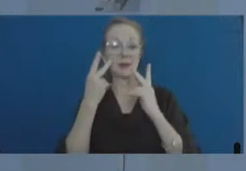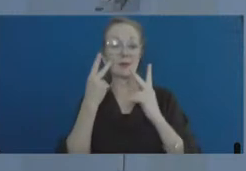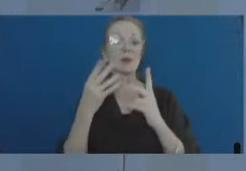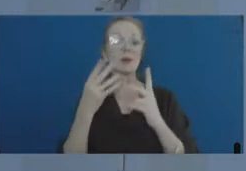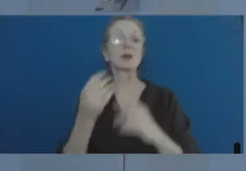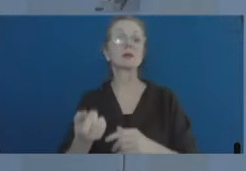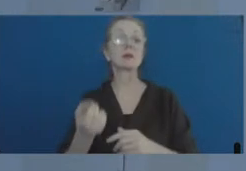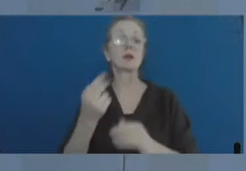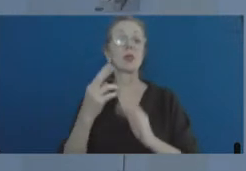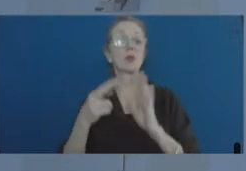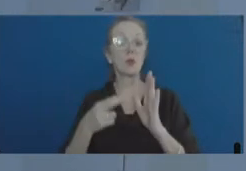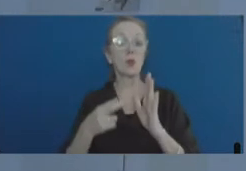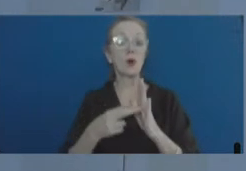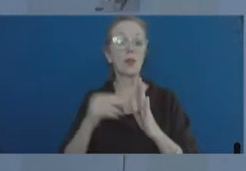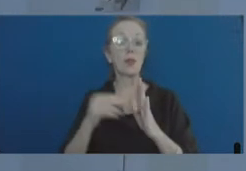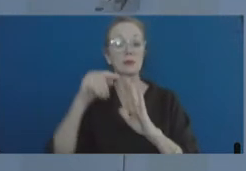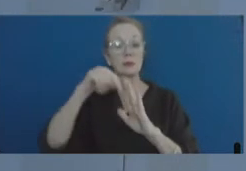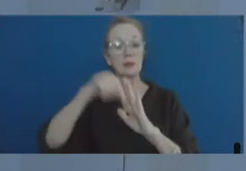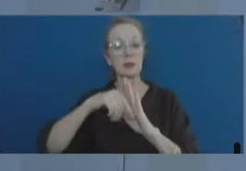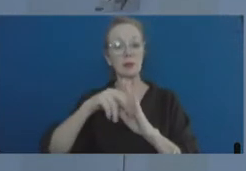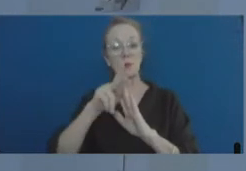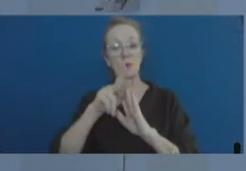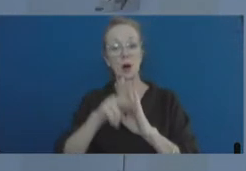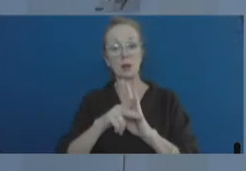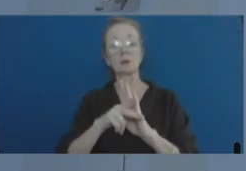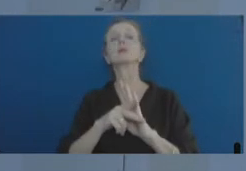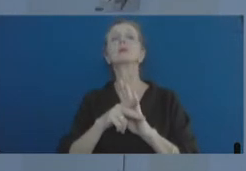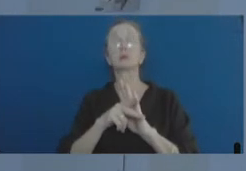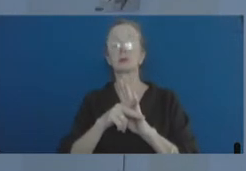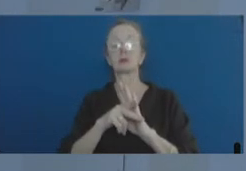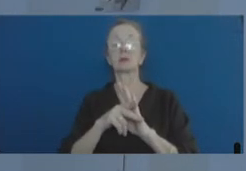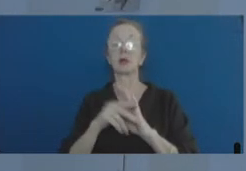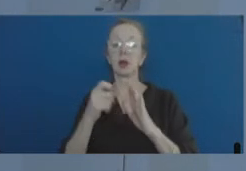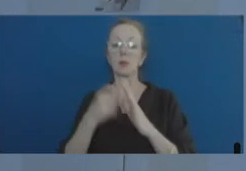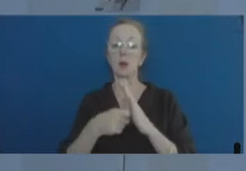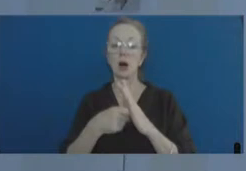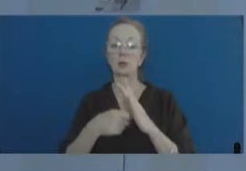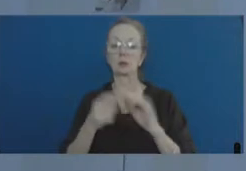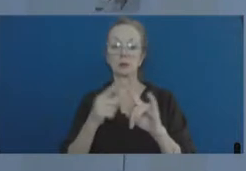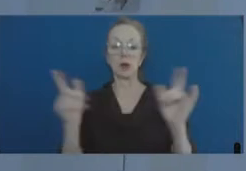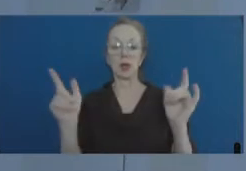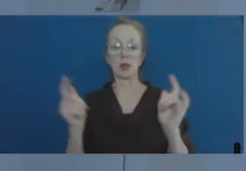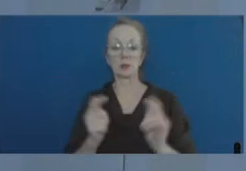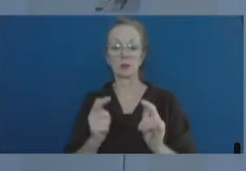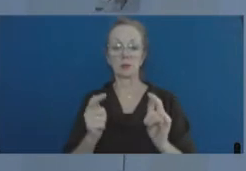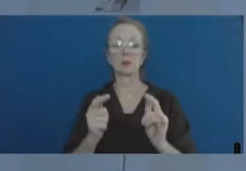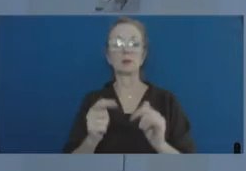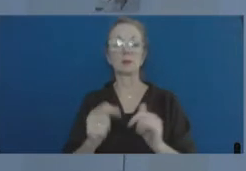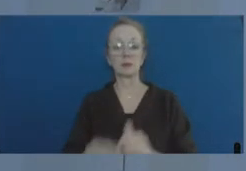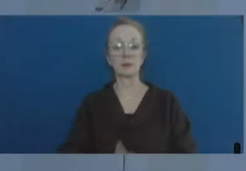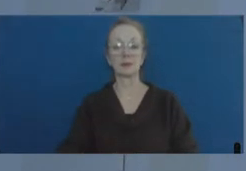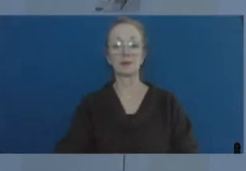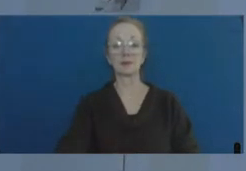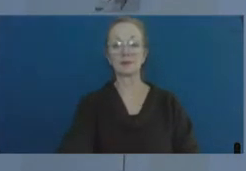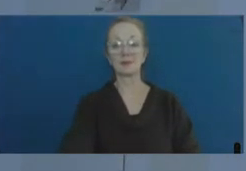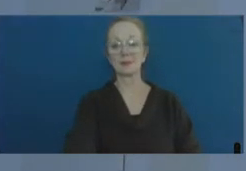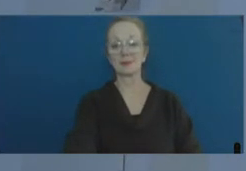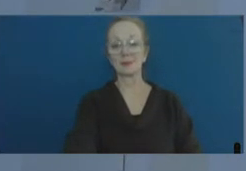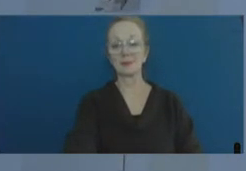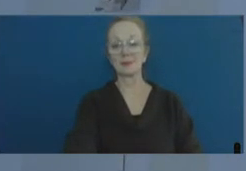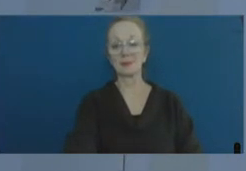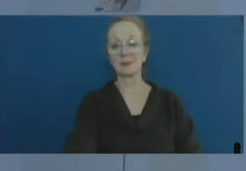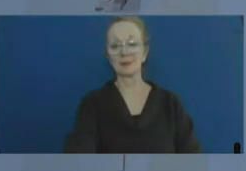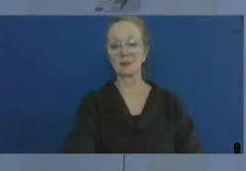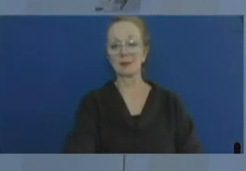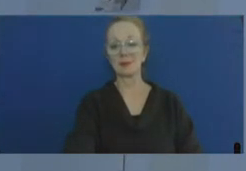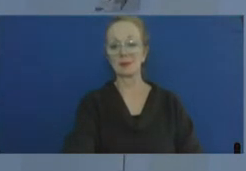role that density policy has in creating a price differential or minimizing it. Sure. Then as I